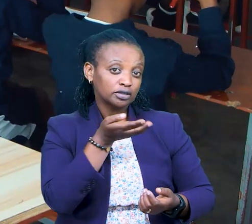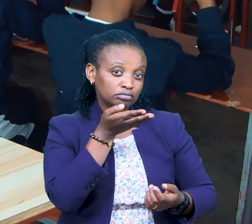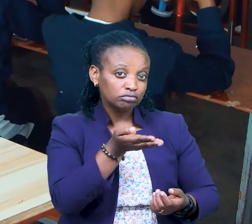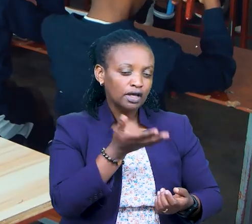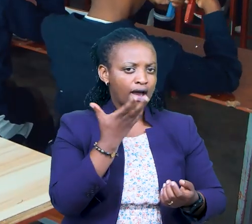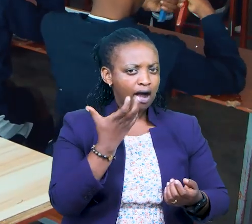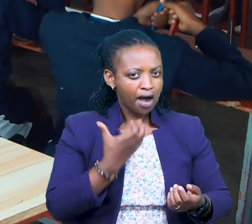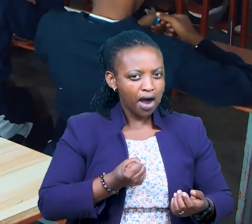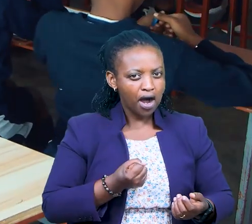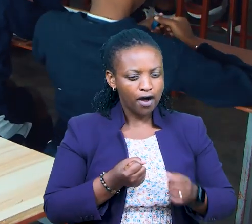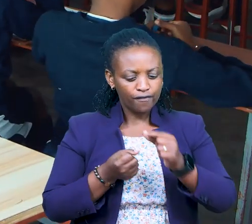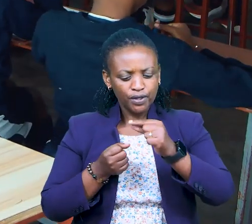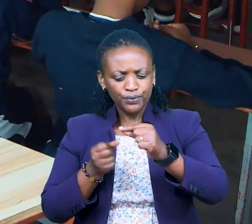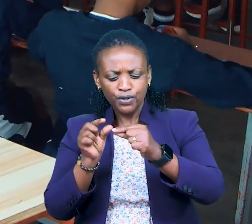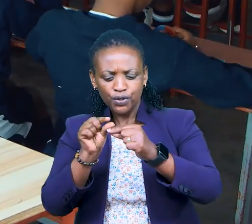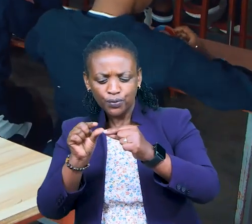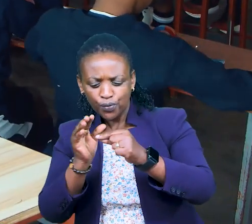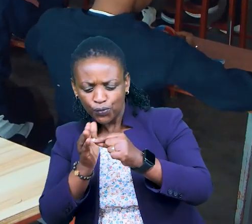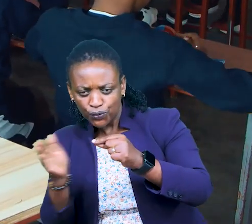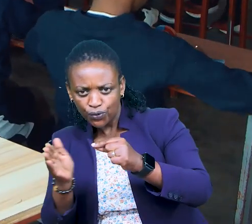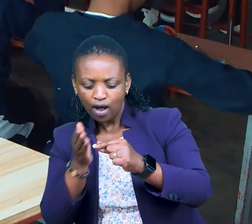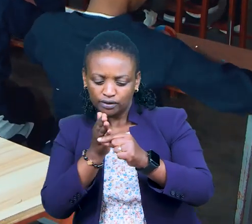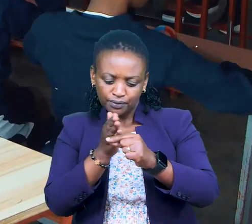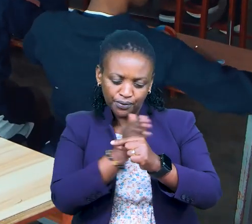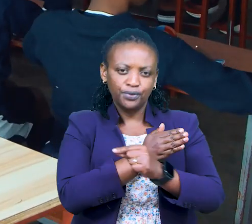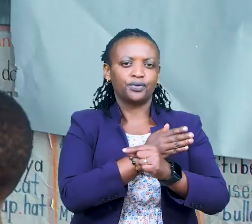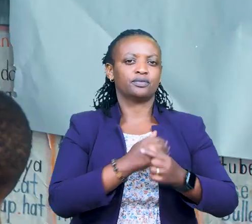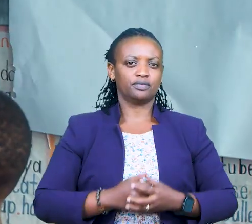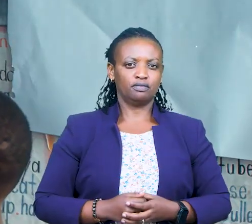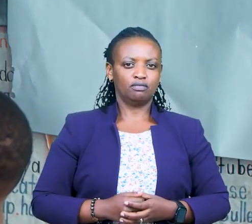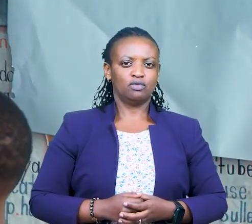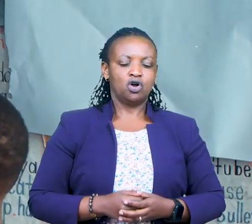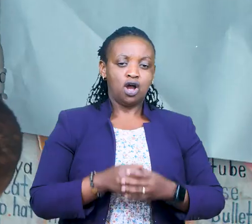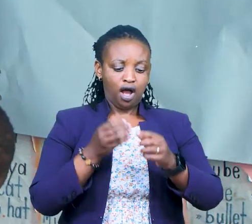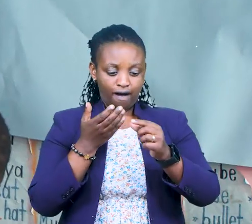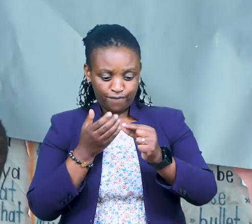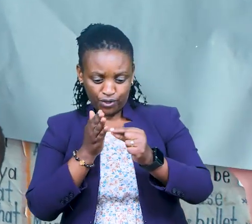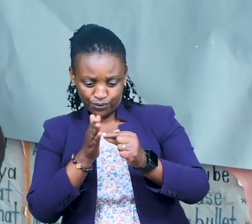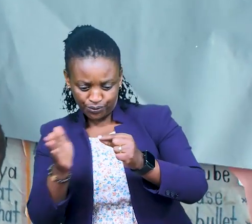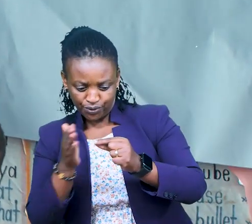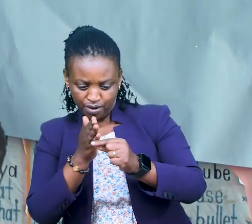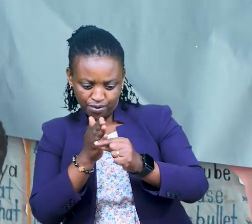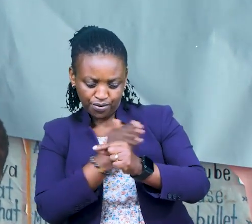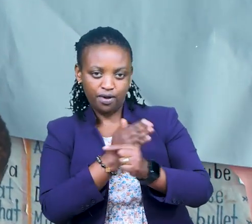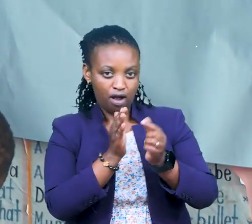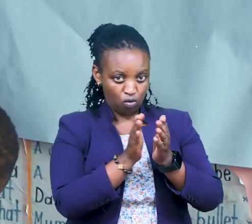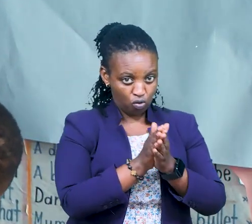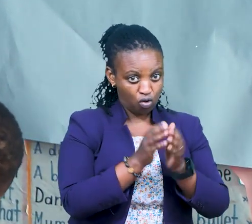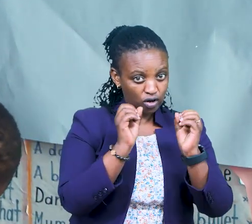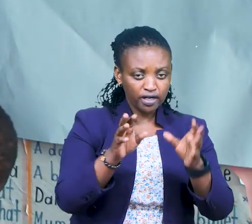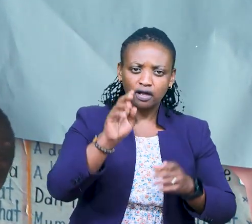understand that there is North Pole and South Pole. North Pole